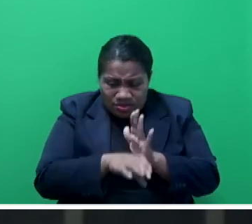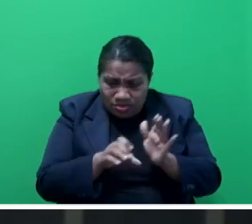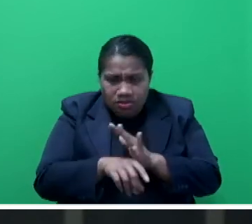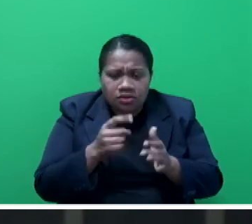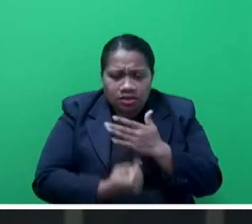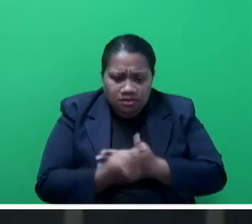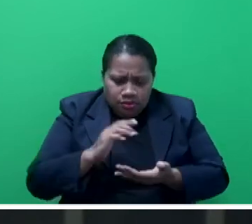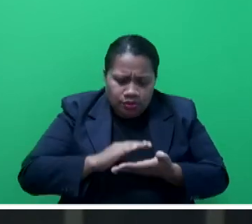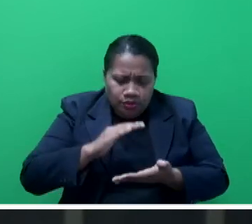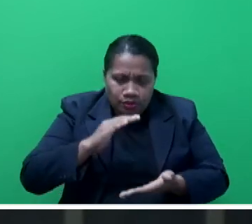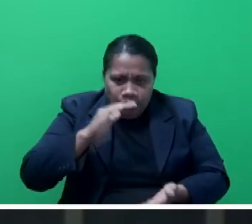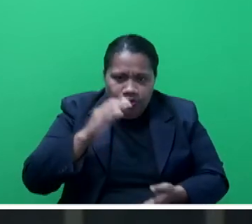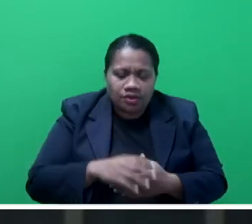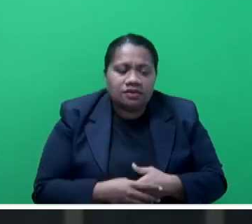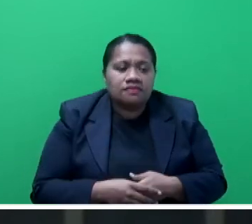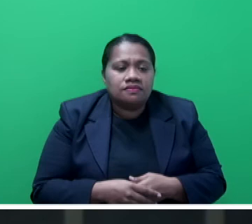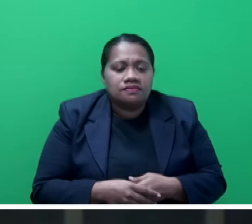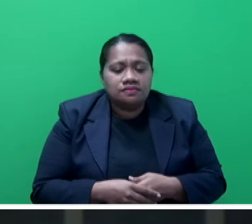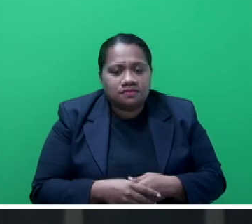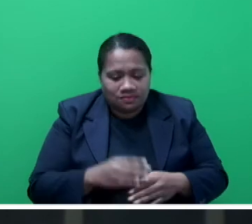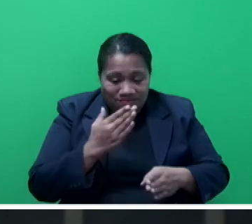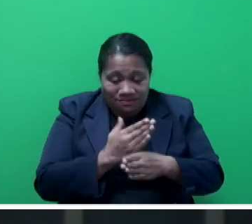reducing either energy costs or operation costs.